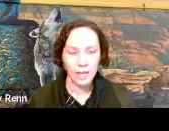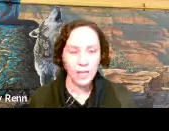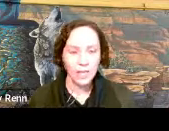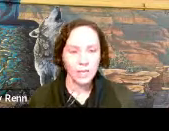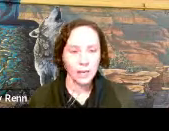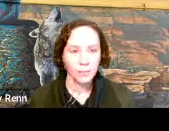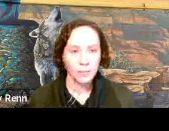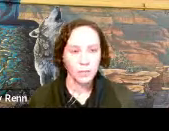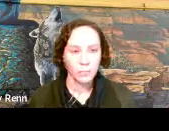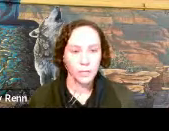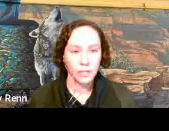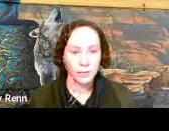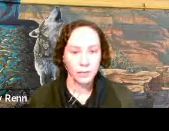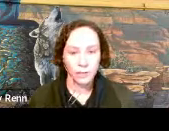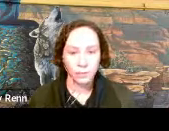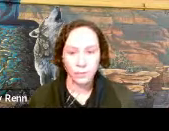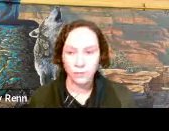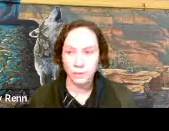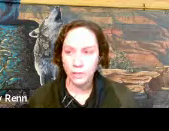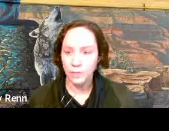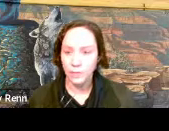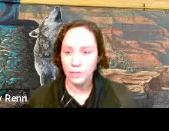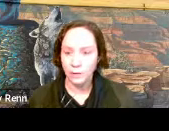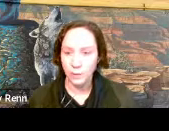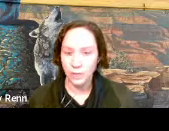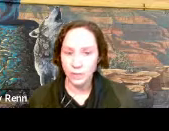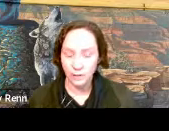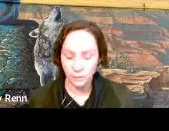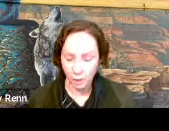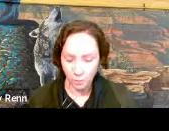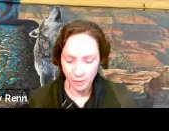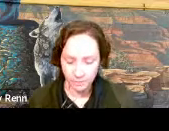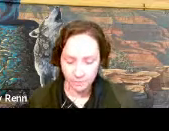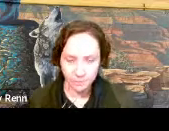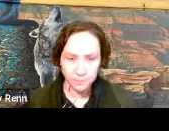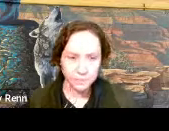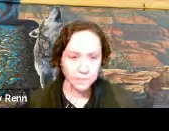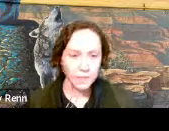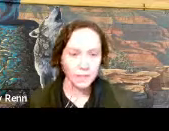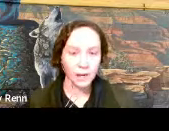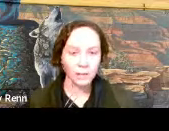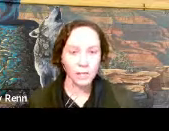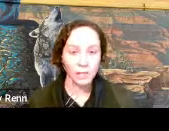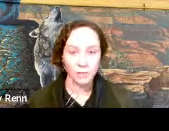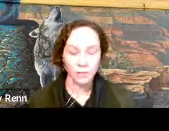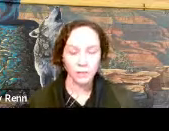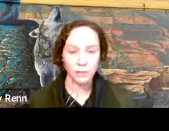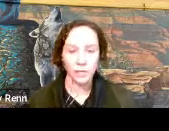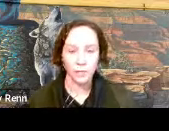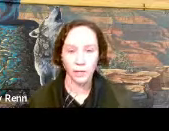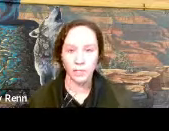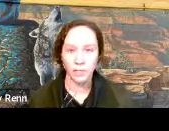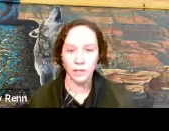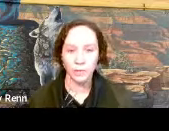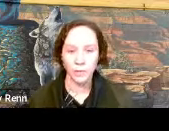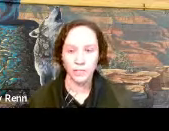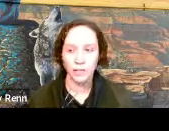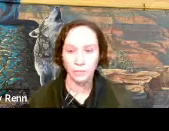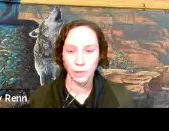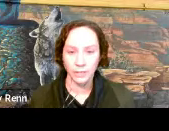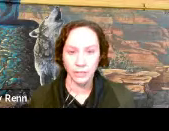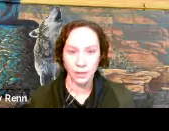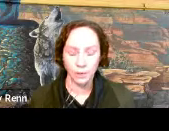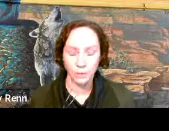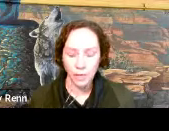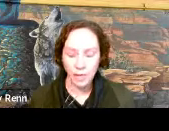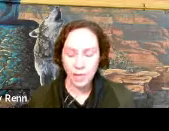black. So they blend in very beautifully with the Southwest environment. They are native to the American Southwest